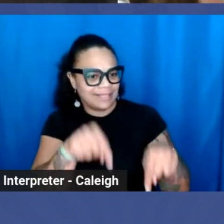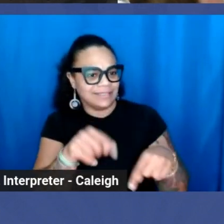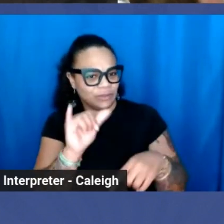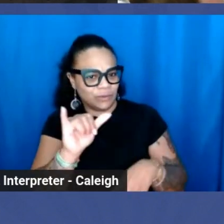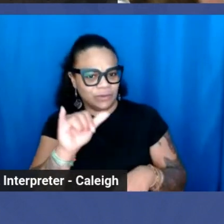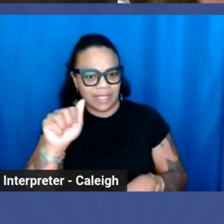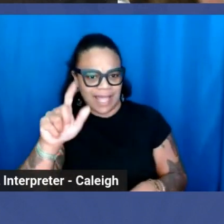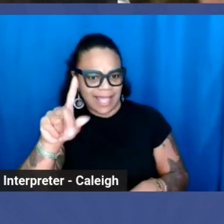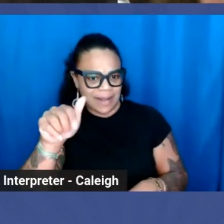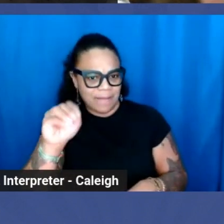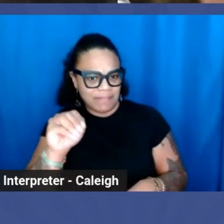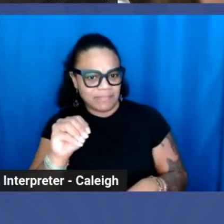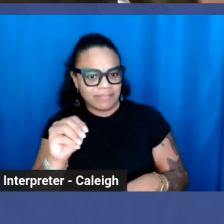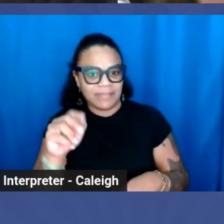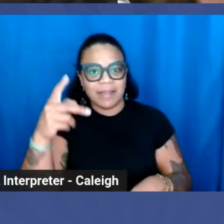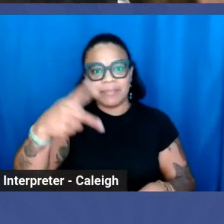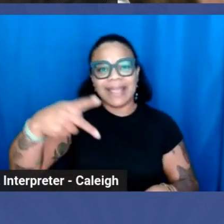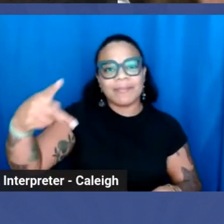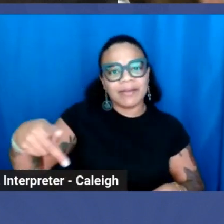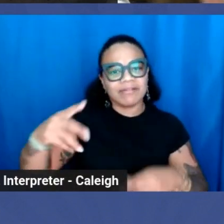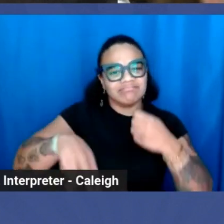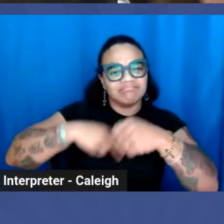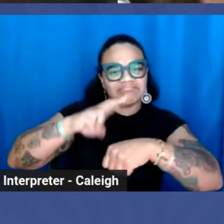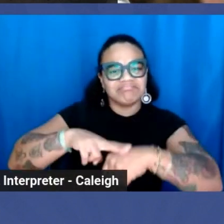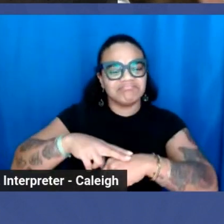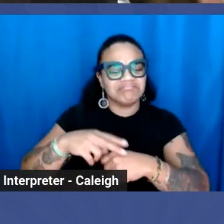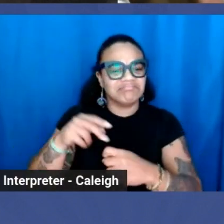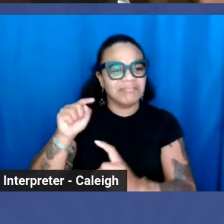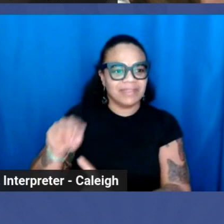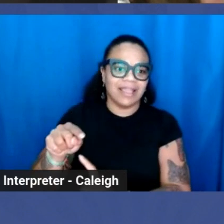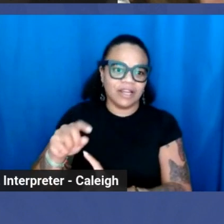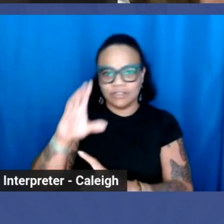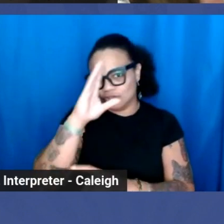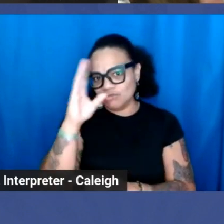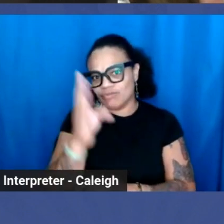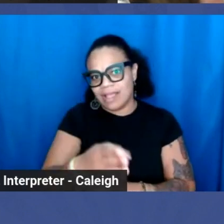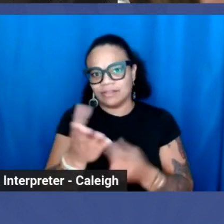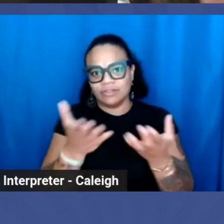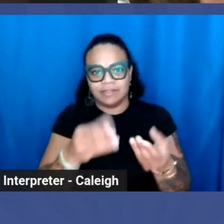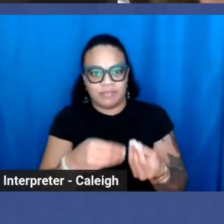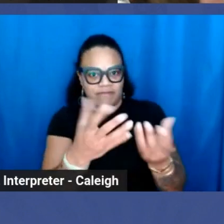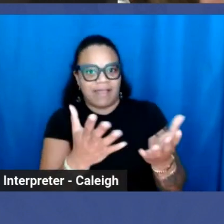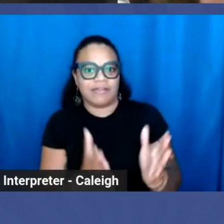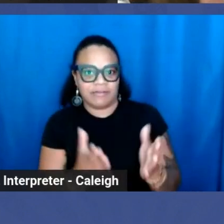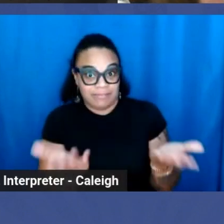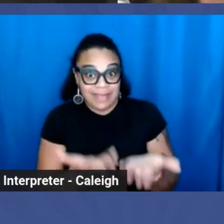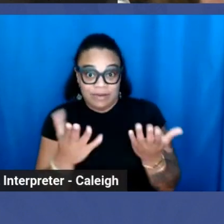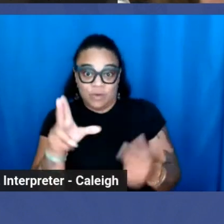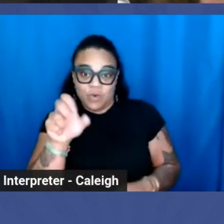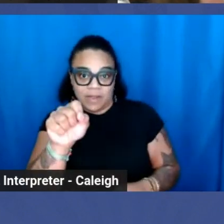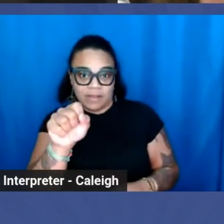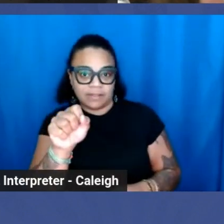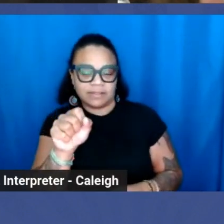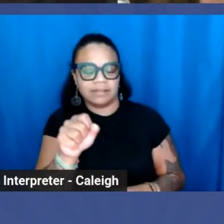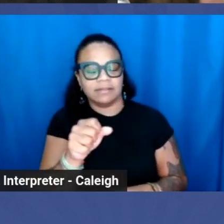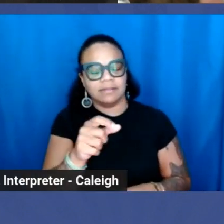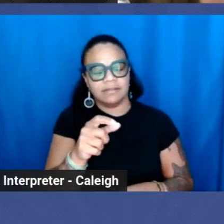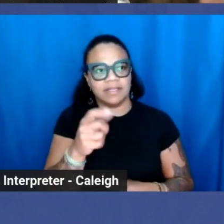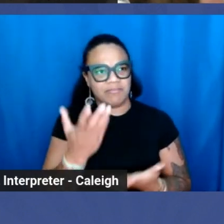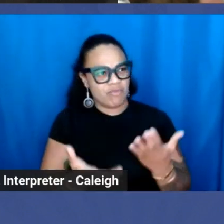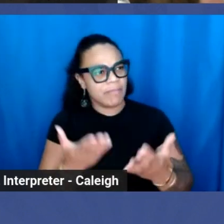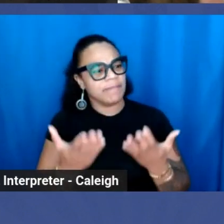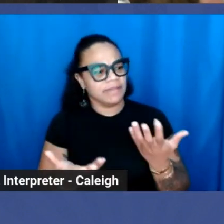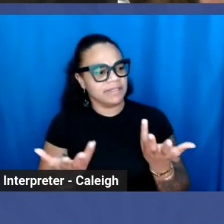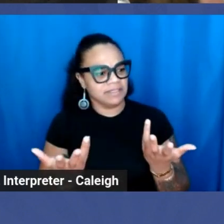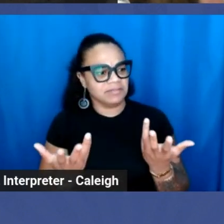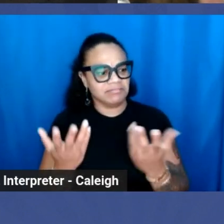because Planned Parenthood, of course, is a direct service provider here in the U.S., and I would say probably